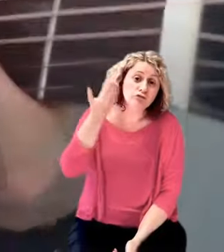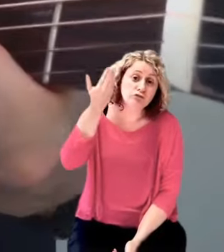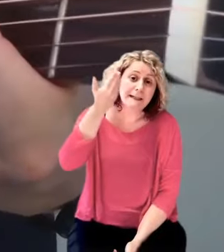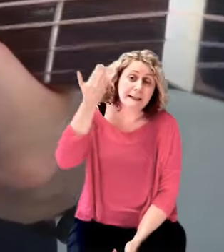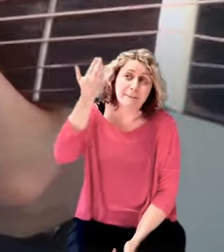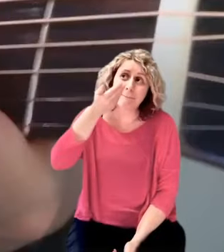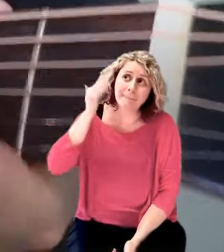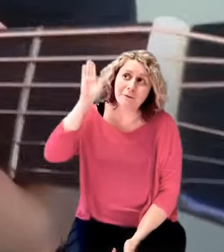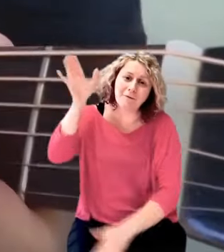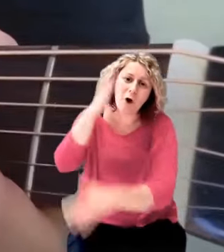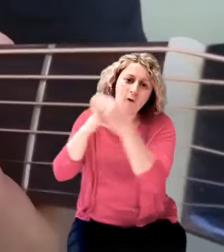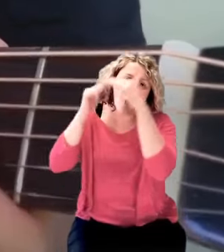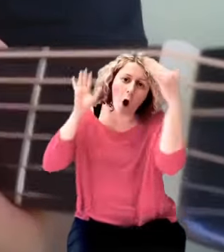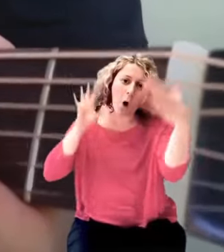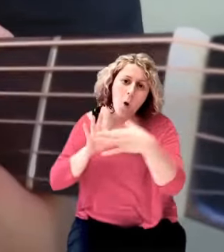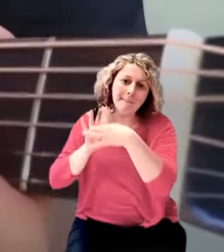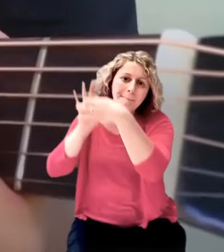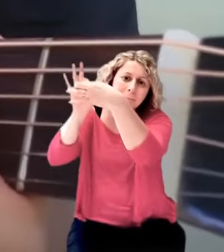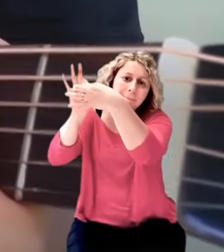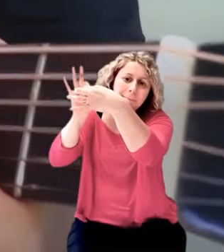with dreams of home,